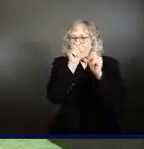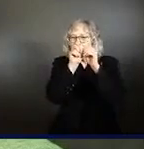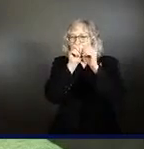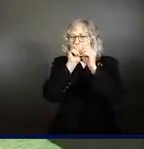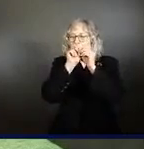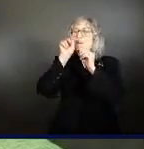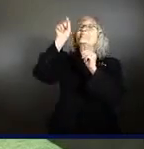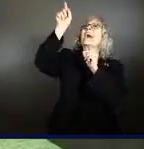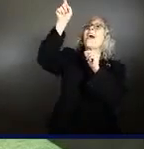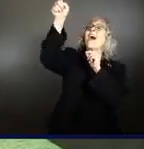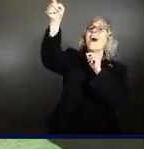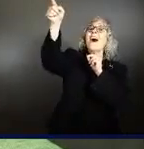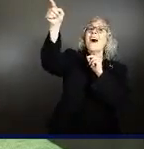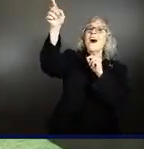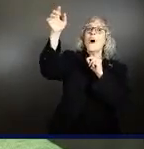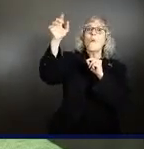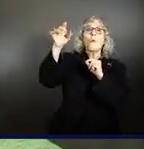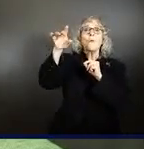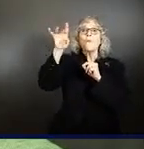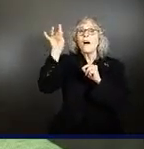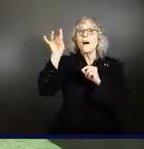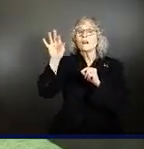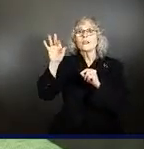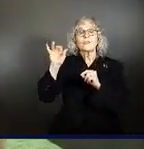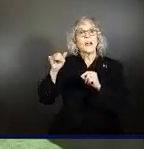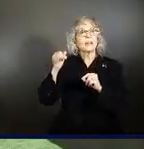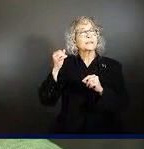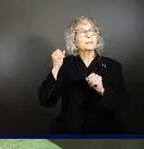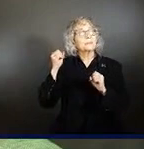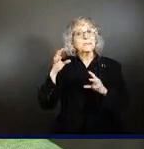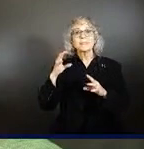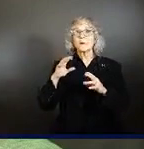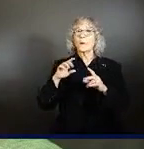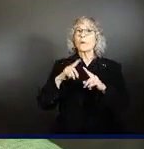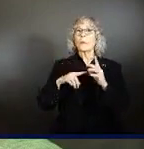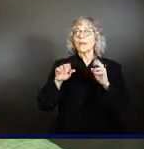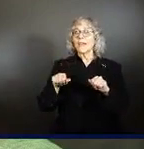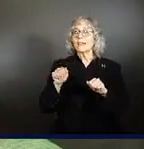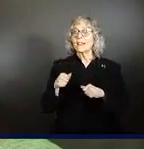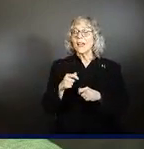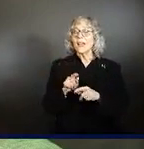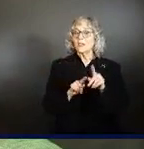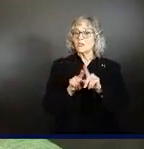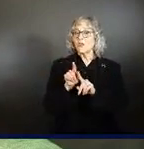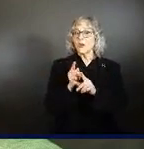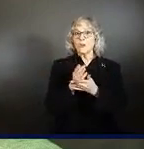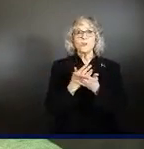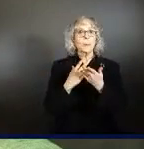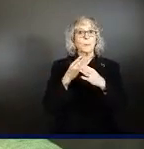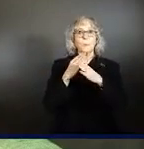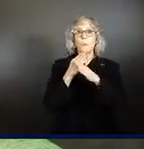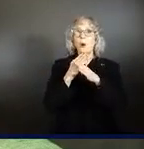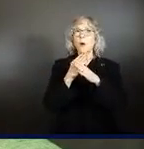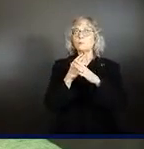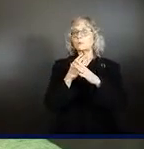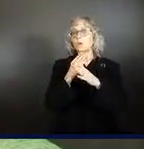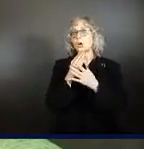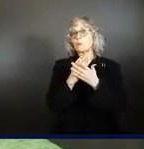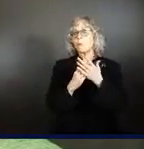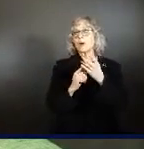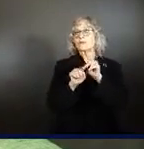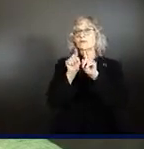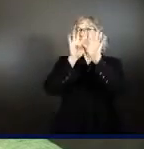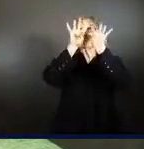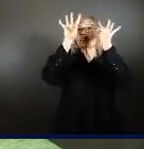that, you know, that speaks wonders of what you can get out of this. But yes, stars do photobomb like galaxy images, but you know we know how to deal